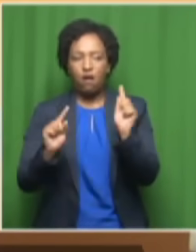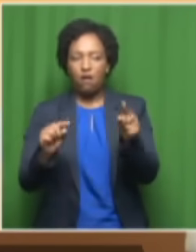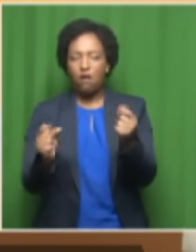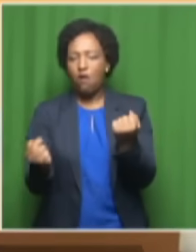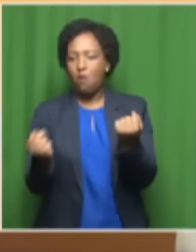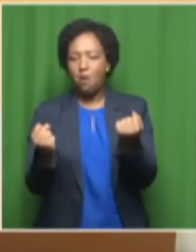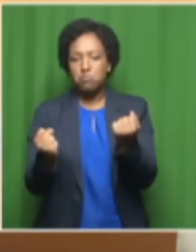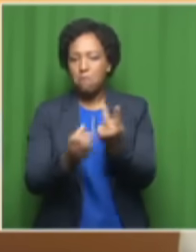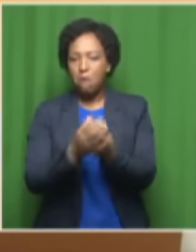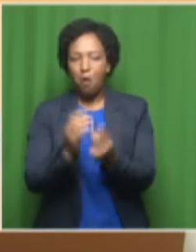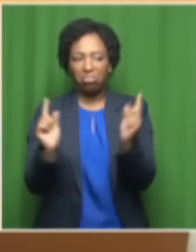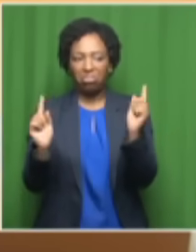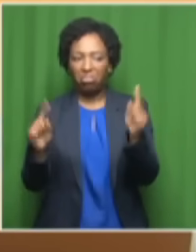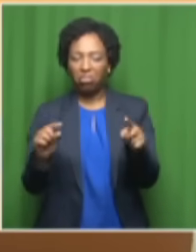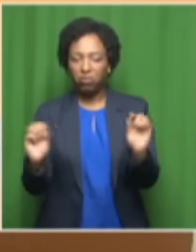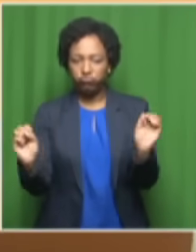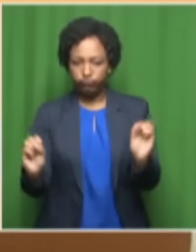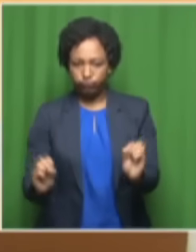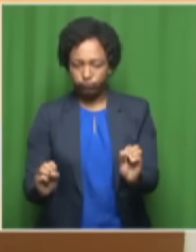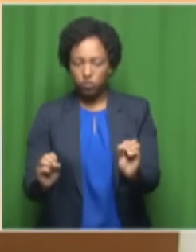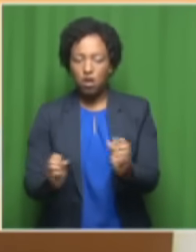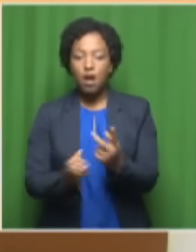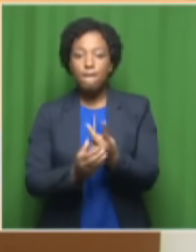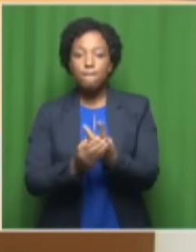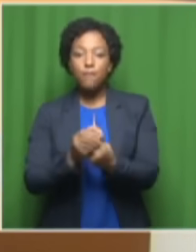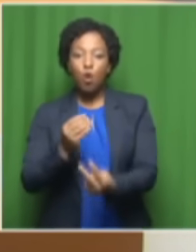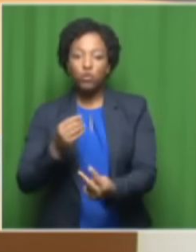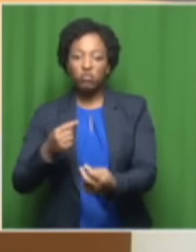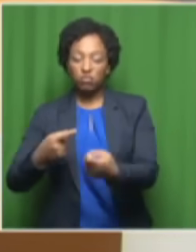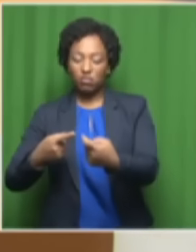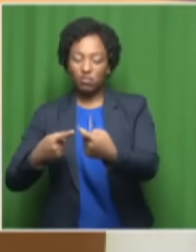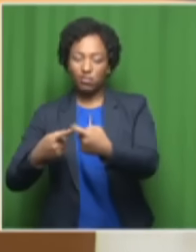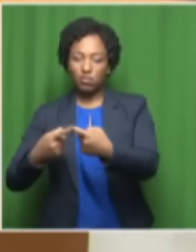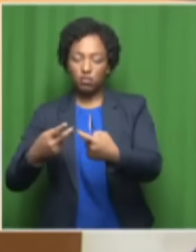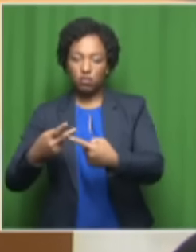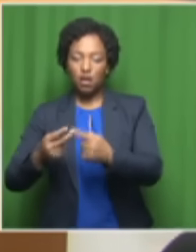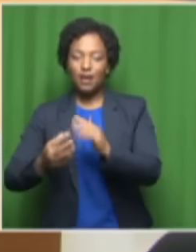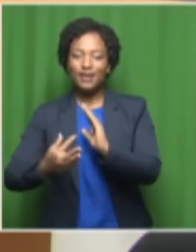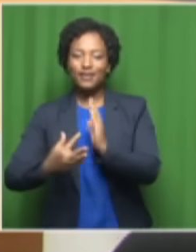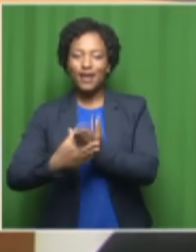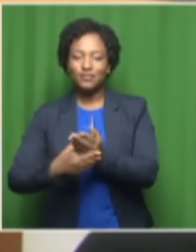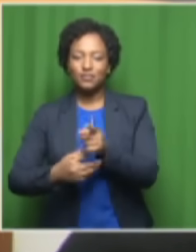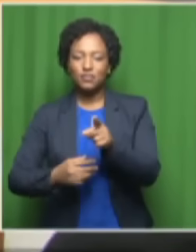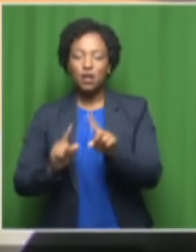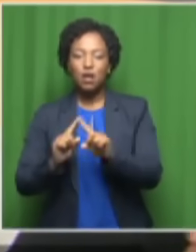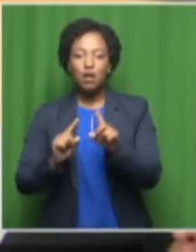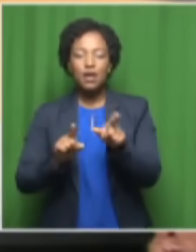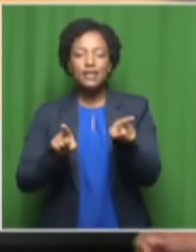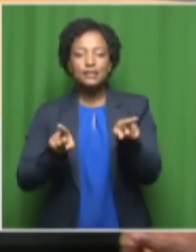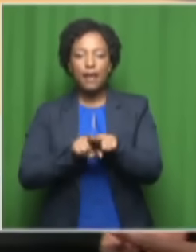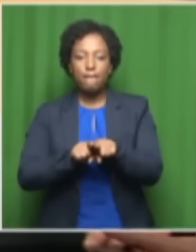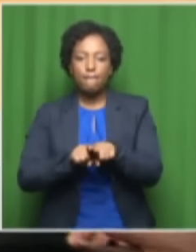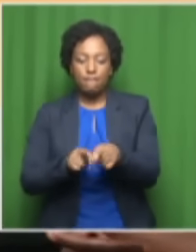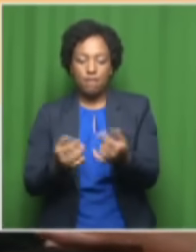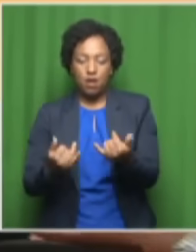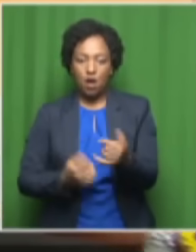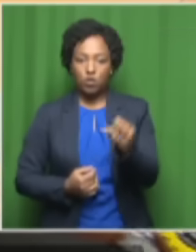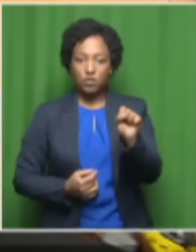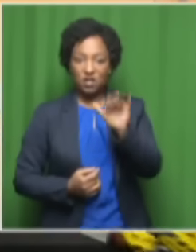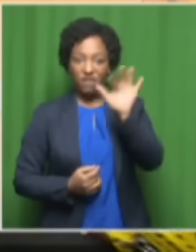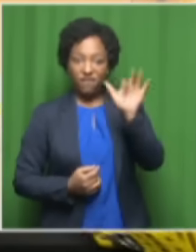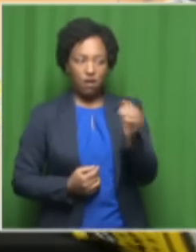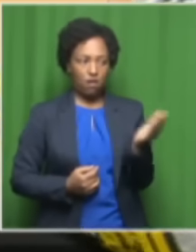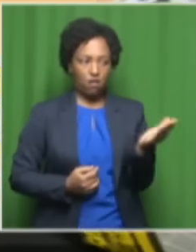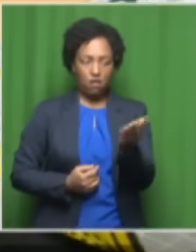hearings. In both of those cases, the provisional measures that they put in place were almost identical to the ones that South Africa is